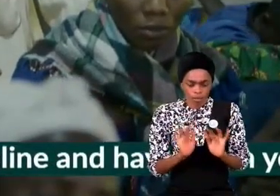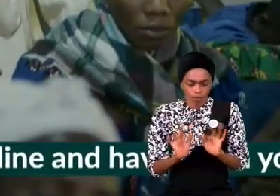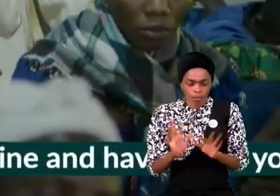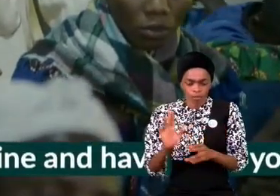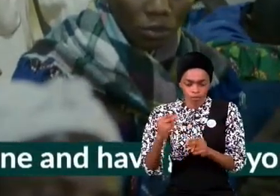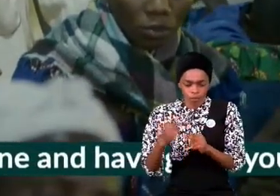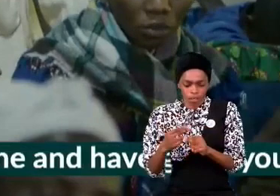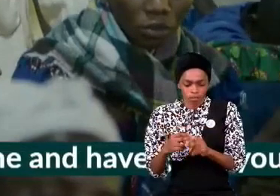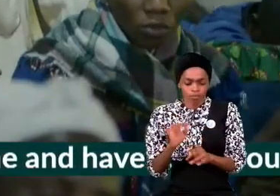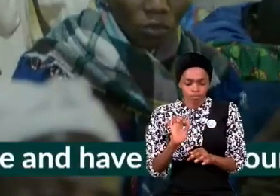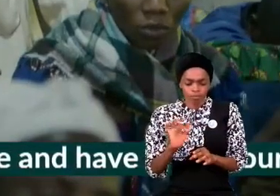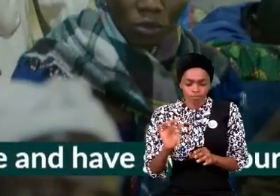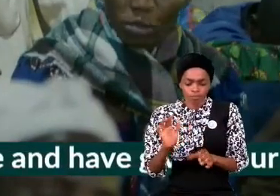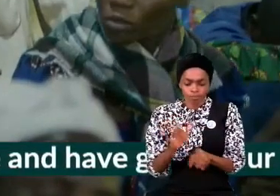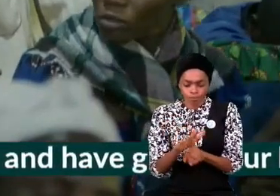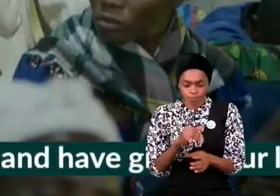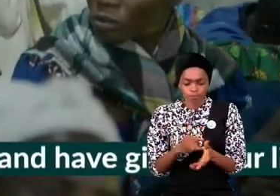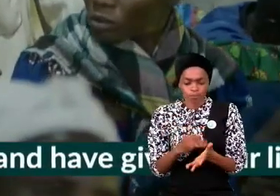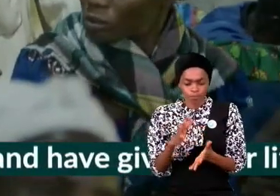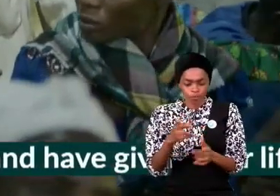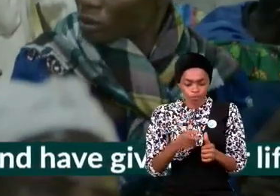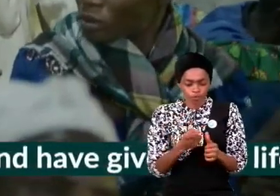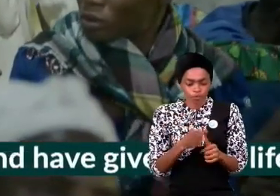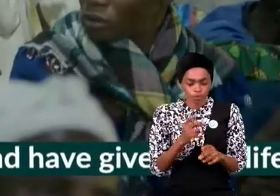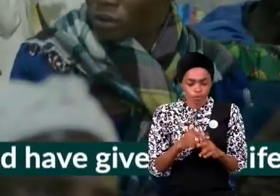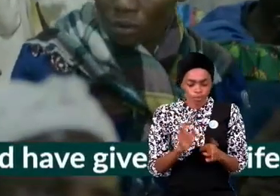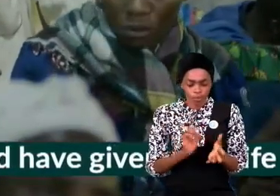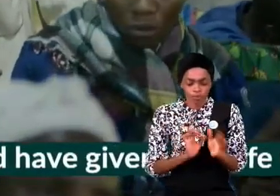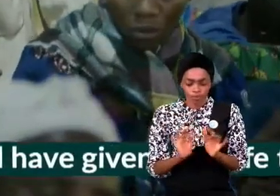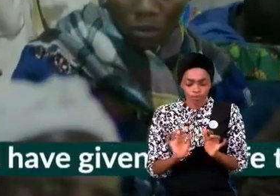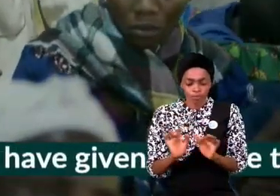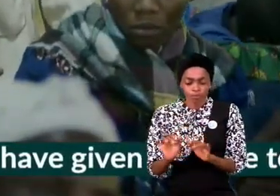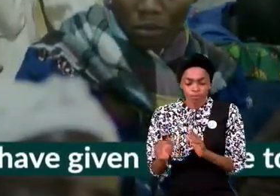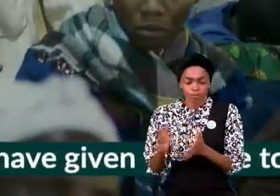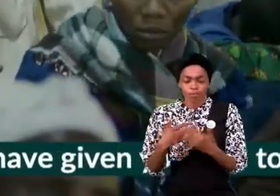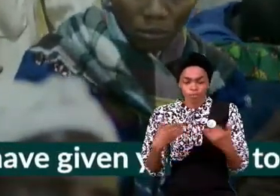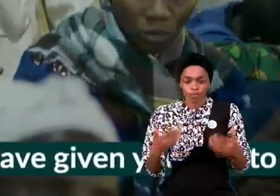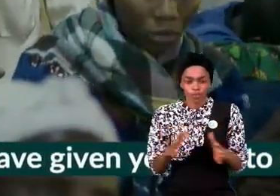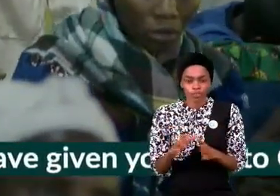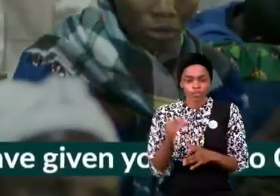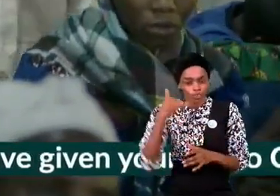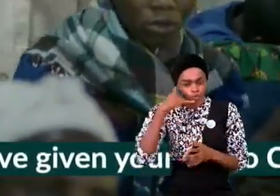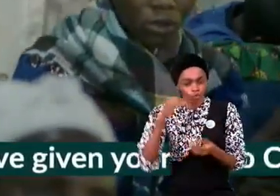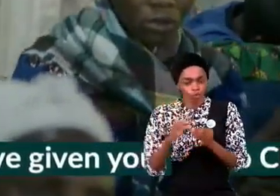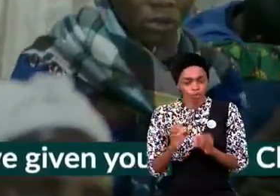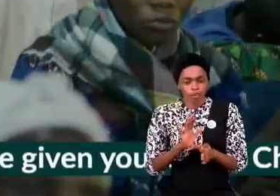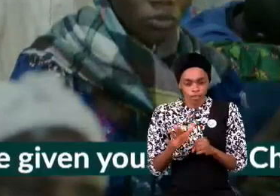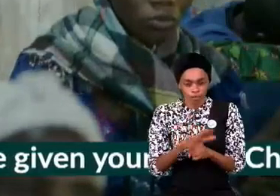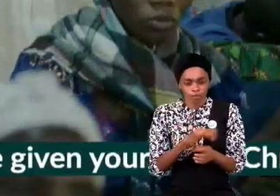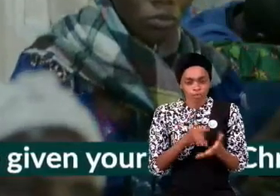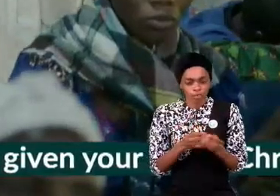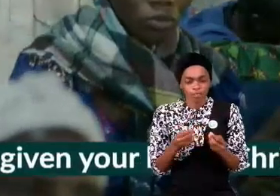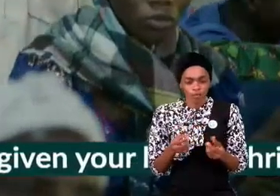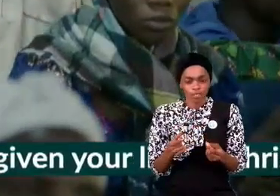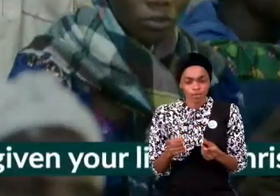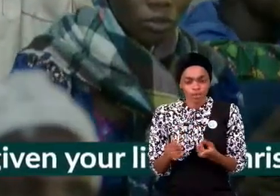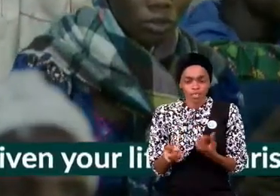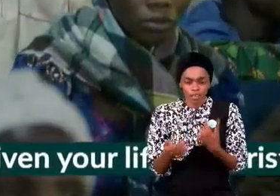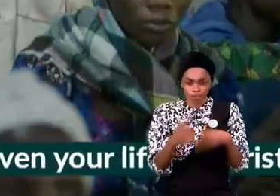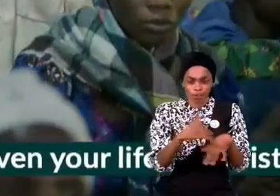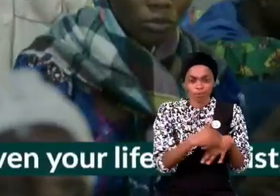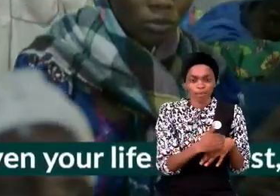Those who are listening also through the radio or television, and you have just given your life to